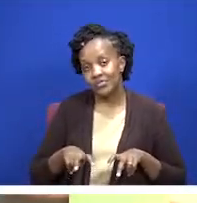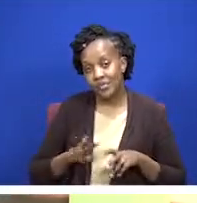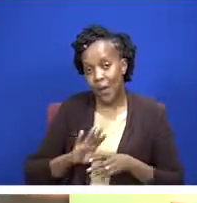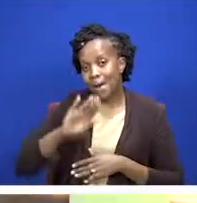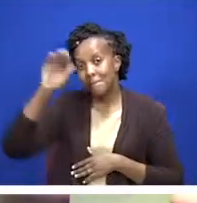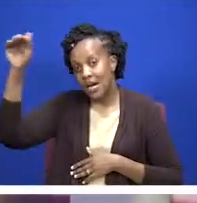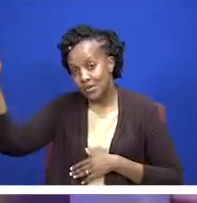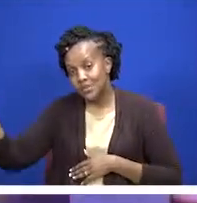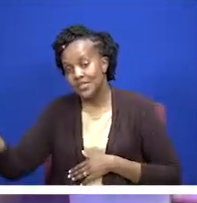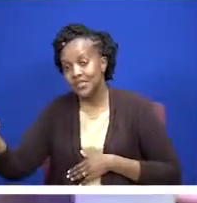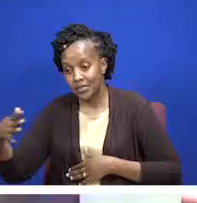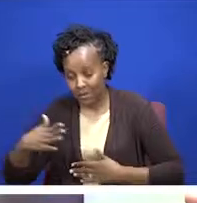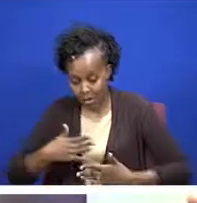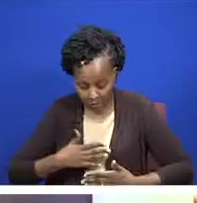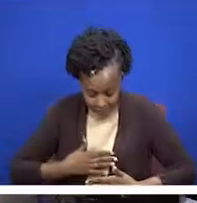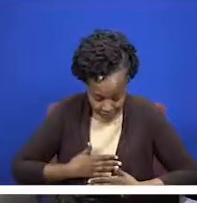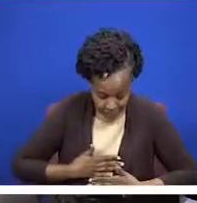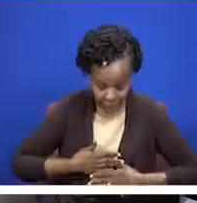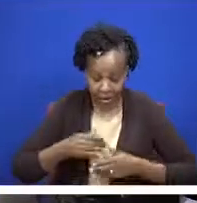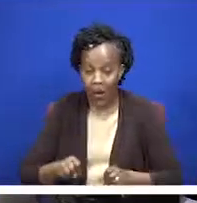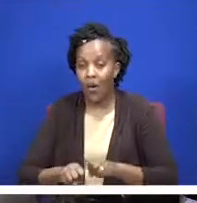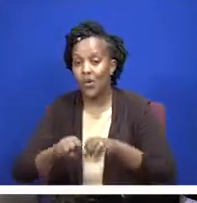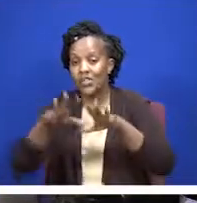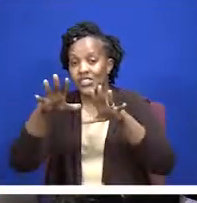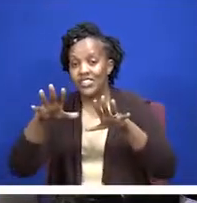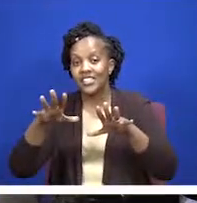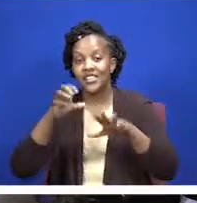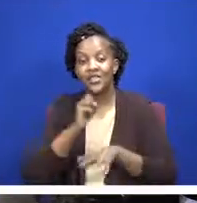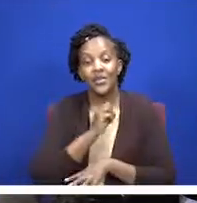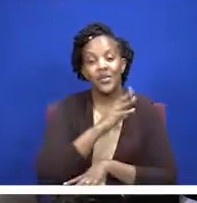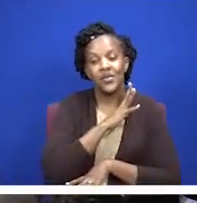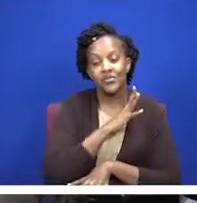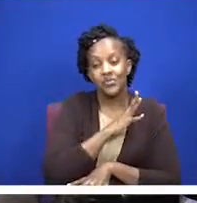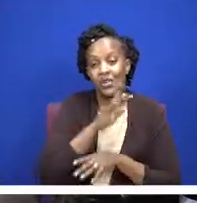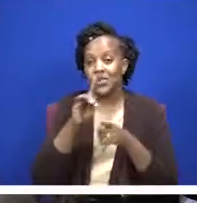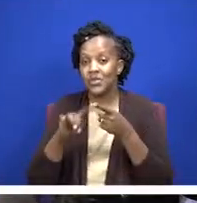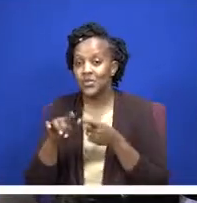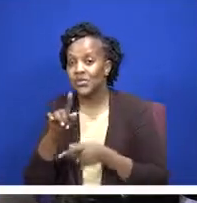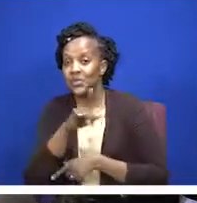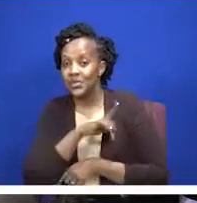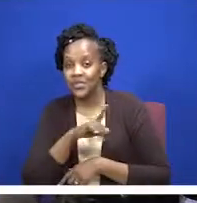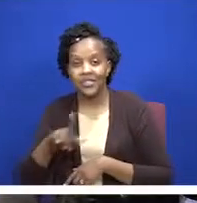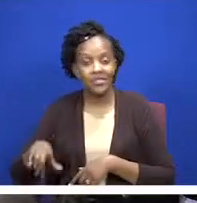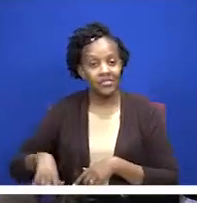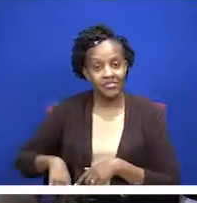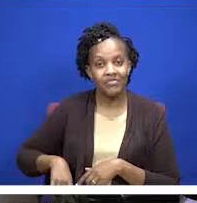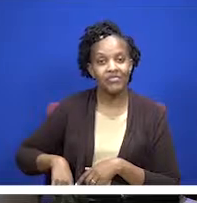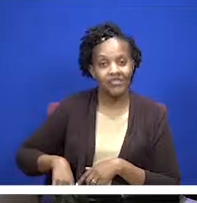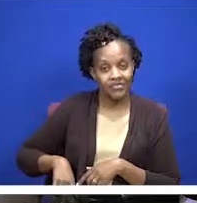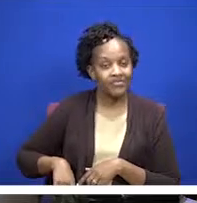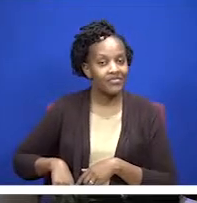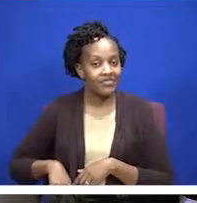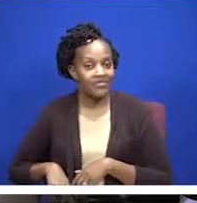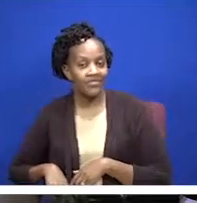Mountains bow down, every ocean roars to the Lord of hosts.